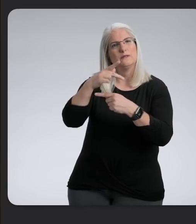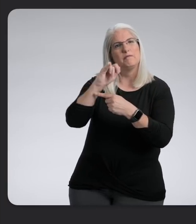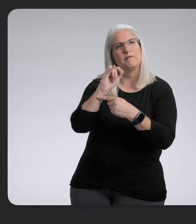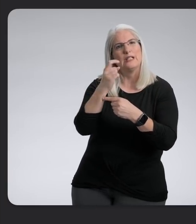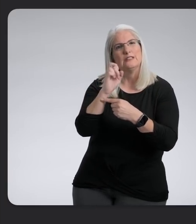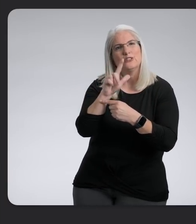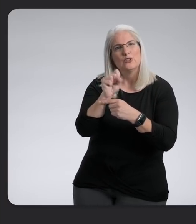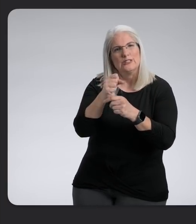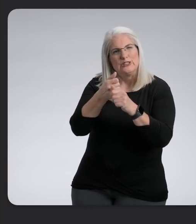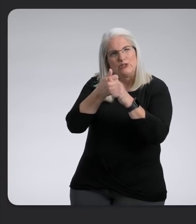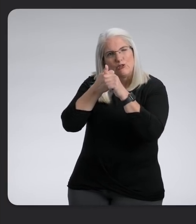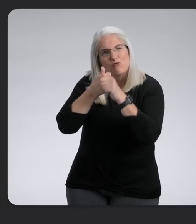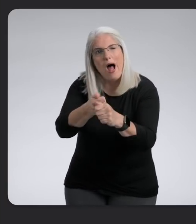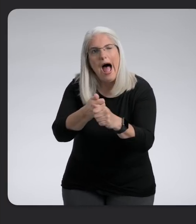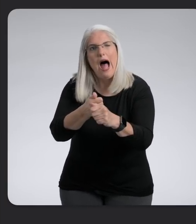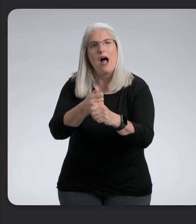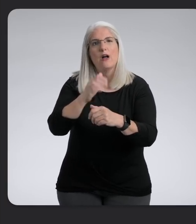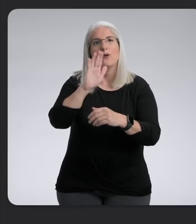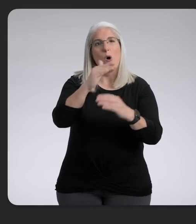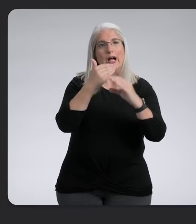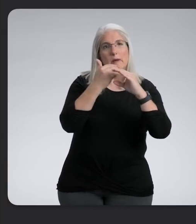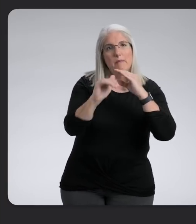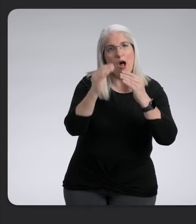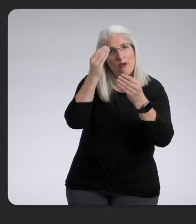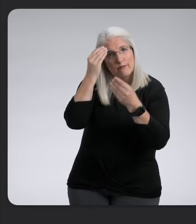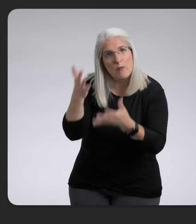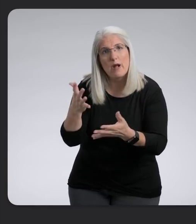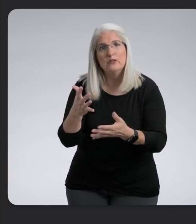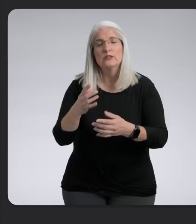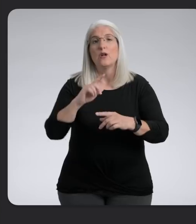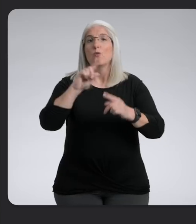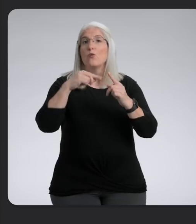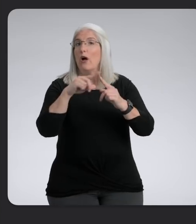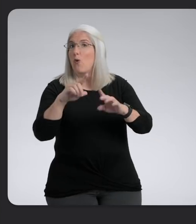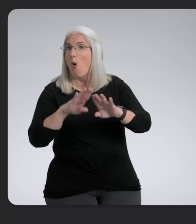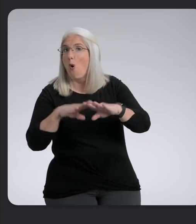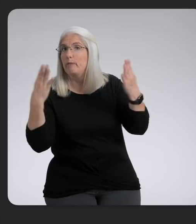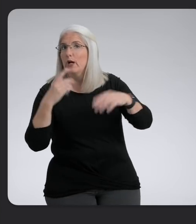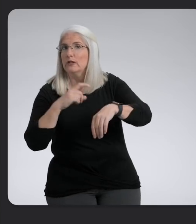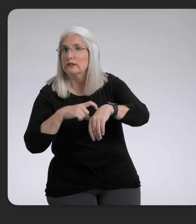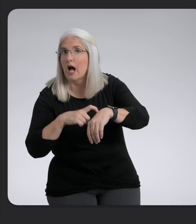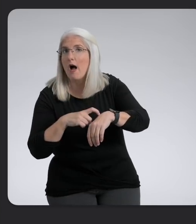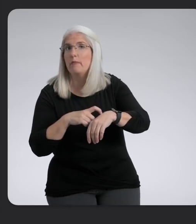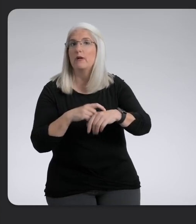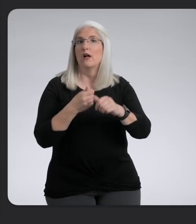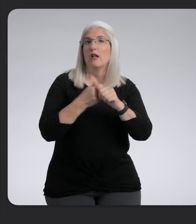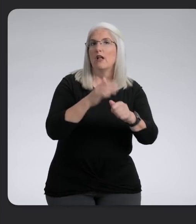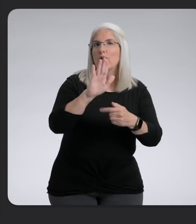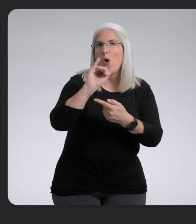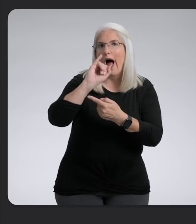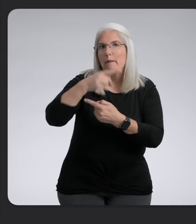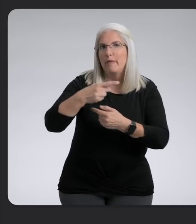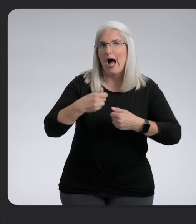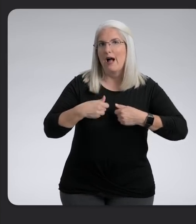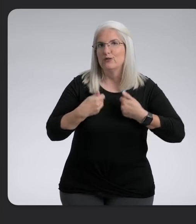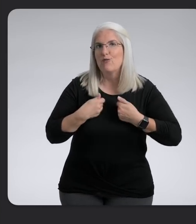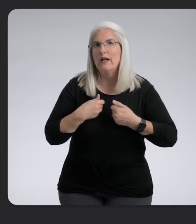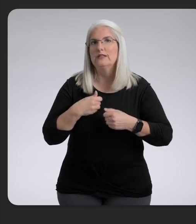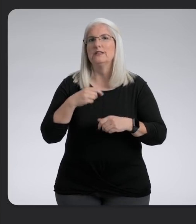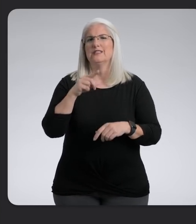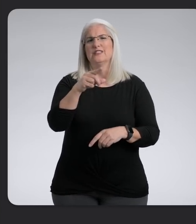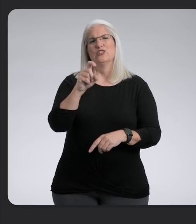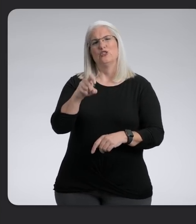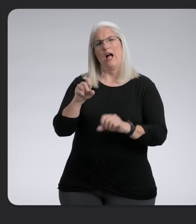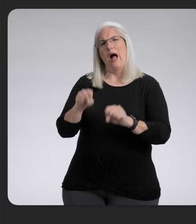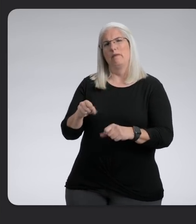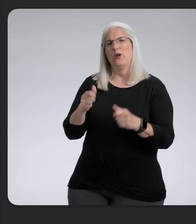mail activity, like when you open a message and even your IP address. We think you should be able to choose whether to